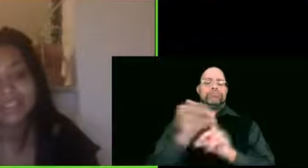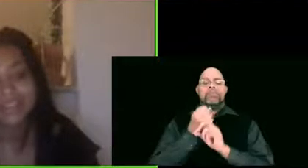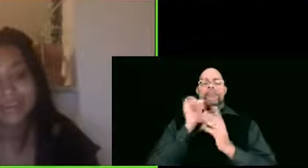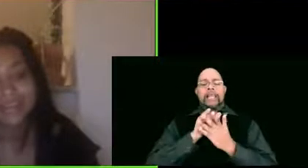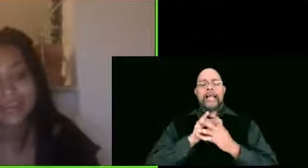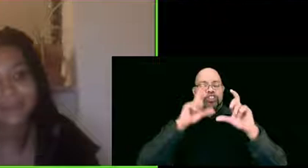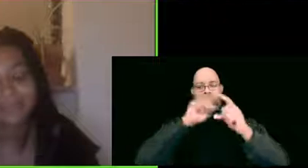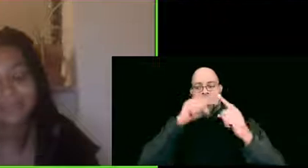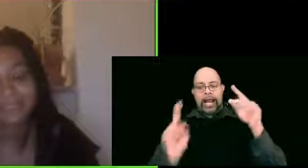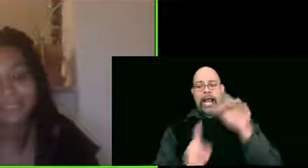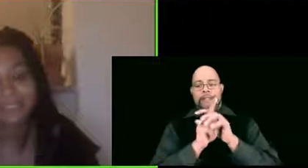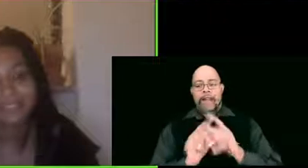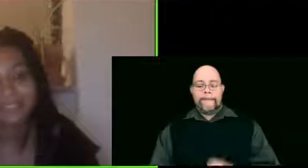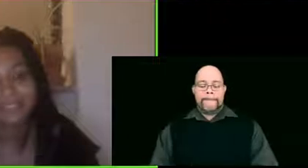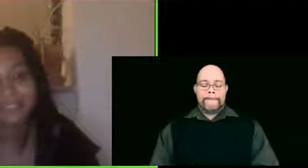sure that I get the shot when it comes up.